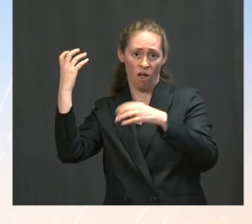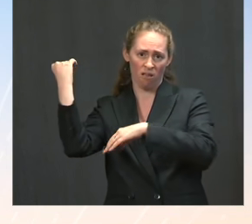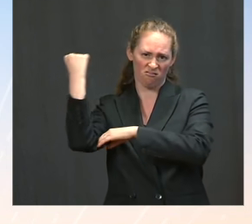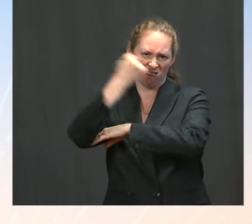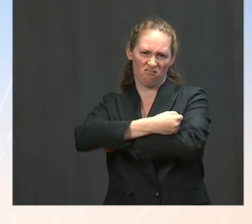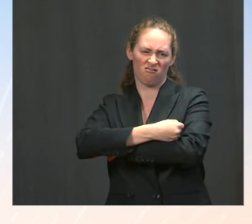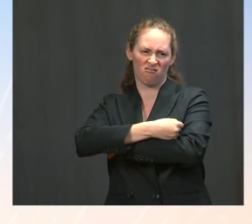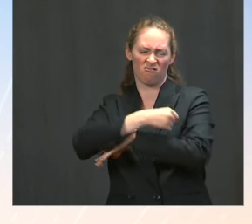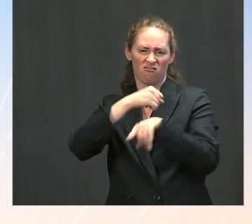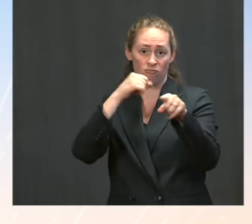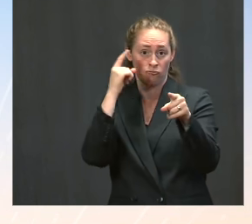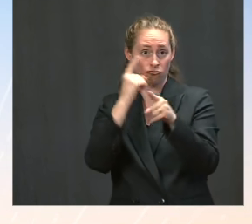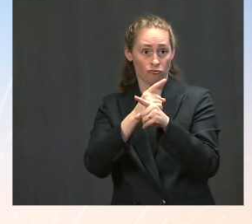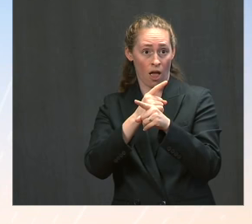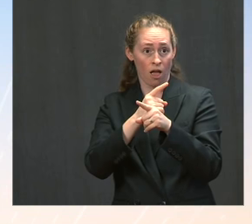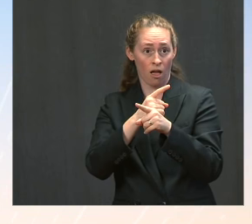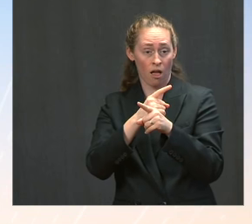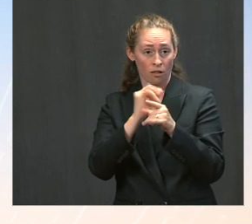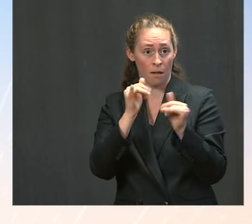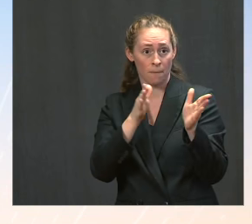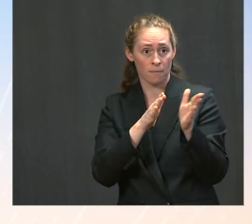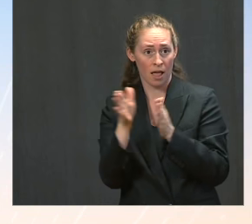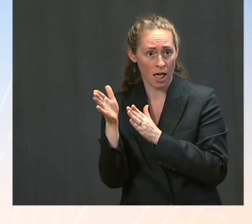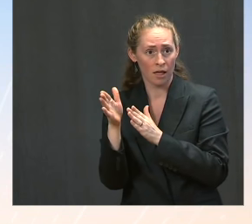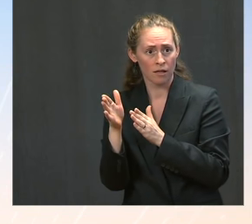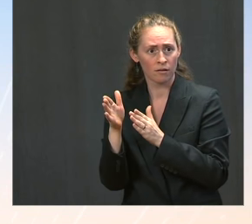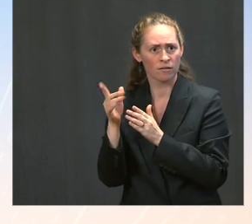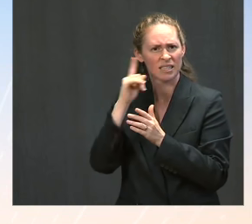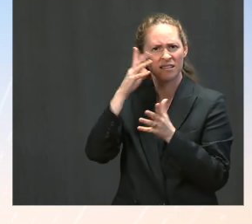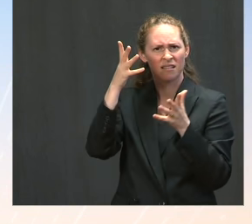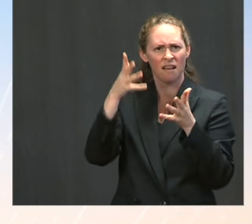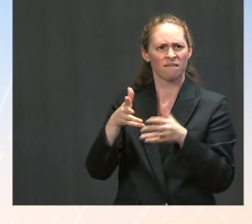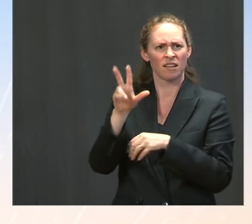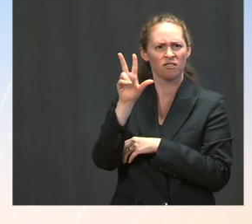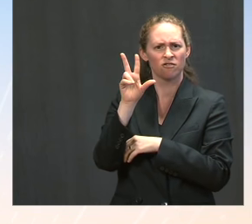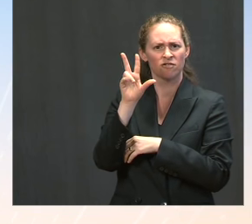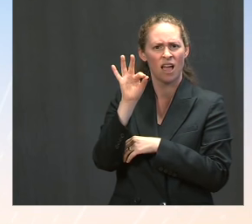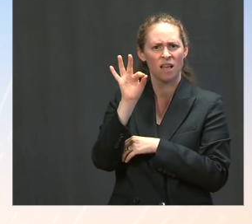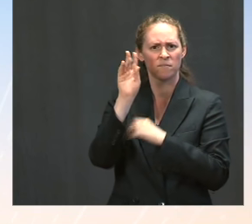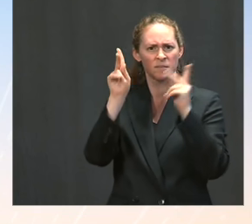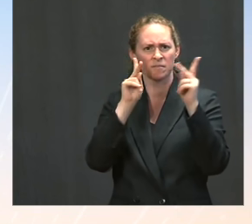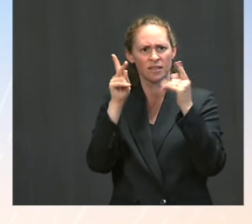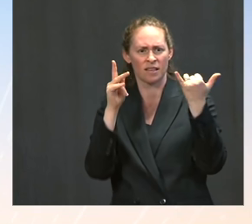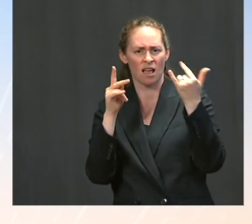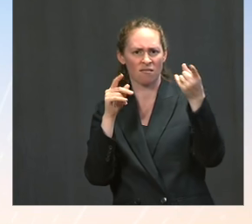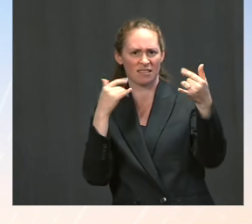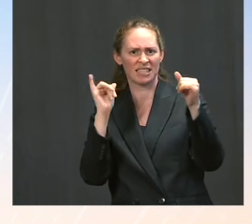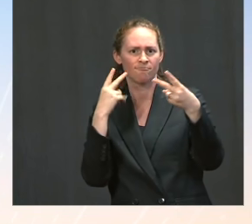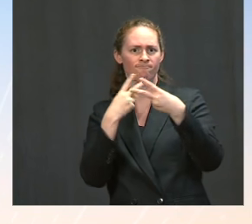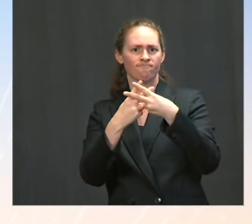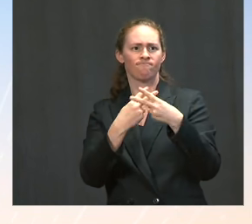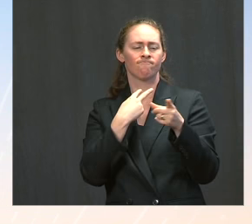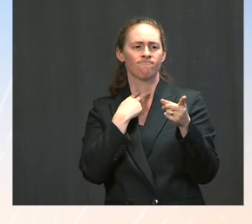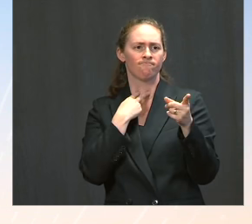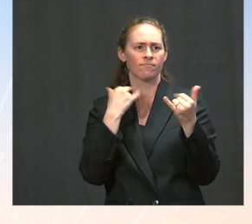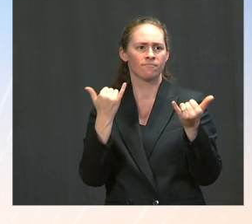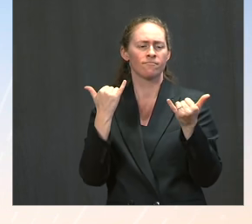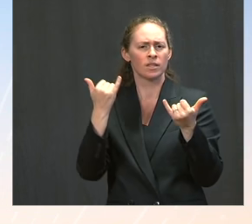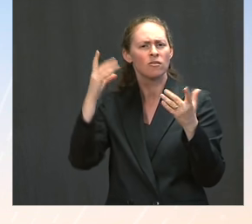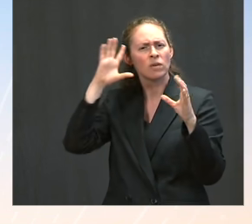I guess 39 detainees remain. What are the next steps that the administration is taking to close Guantanamo